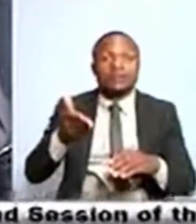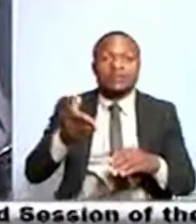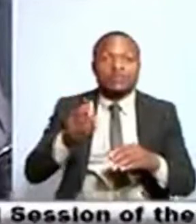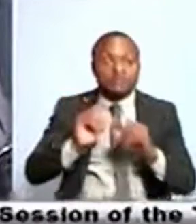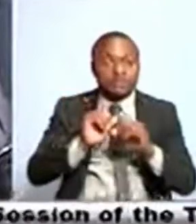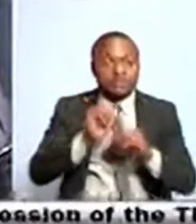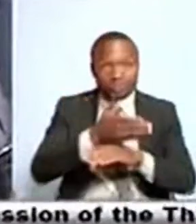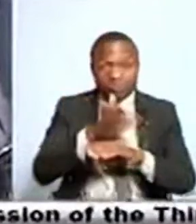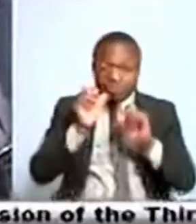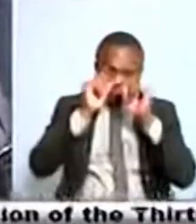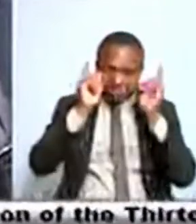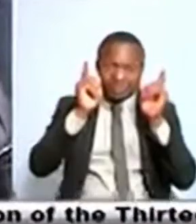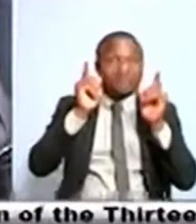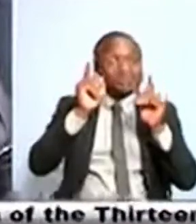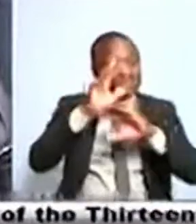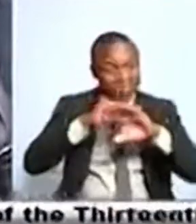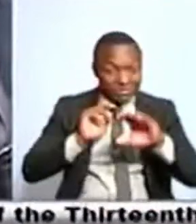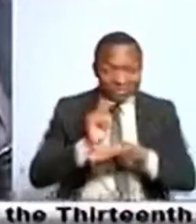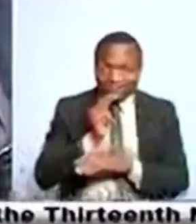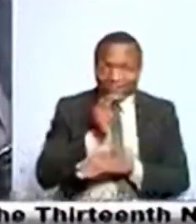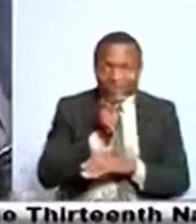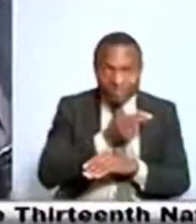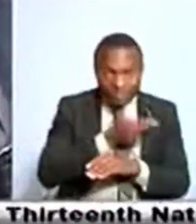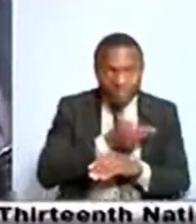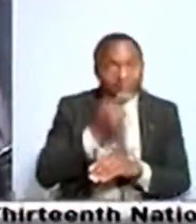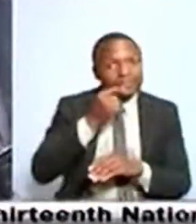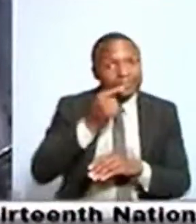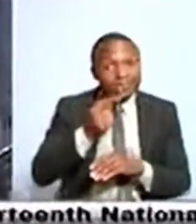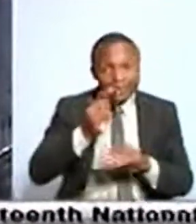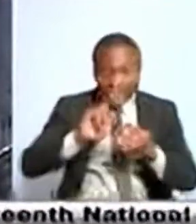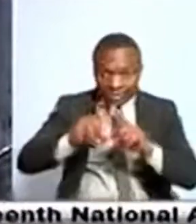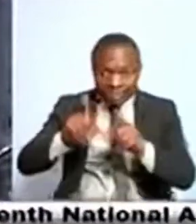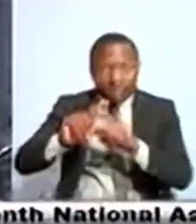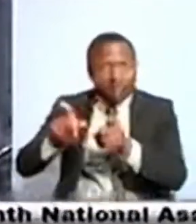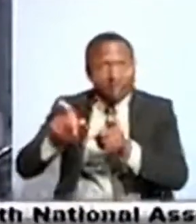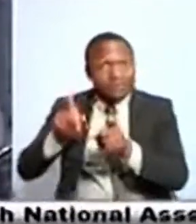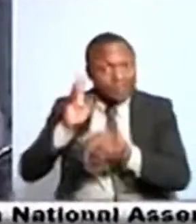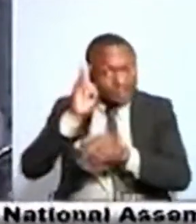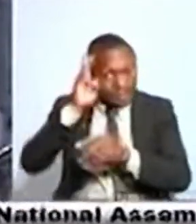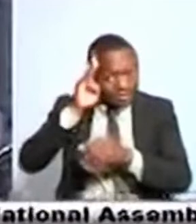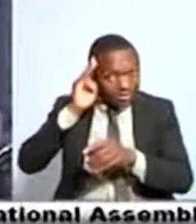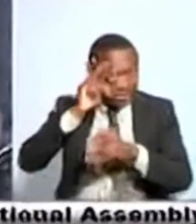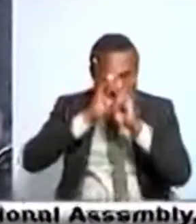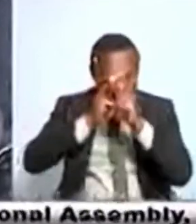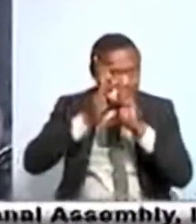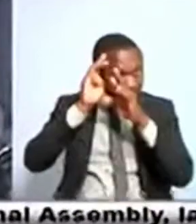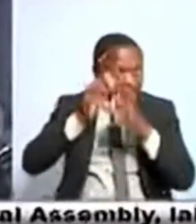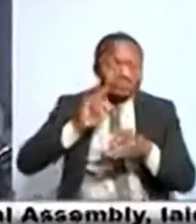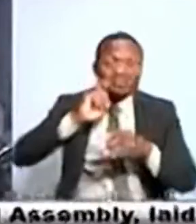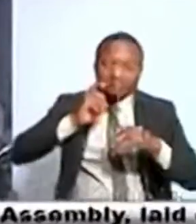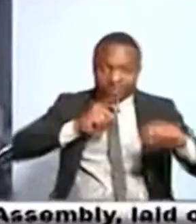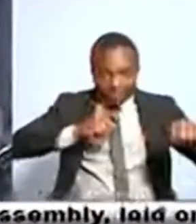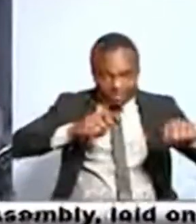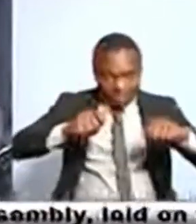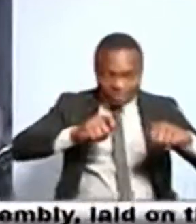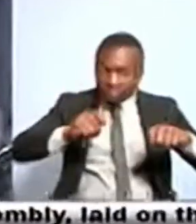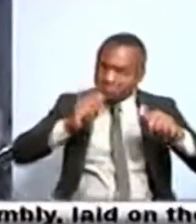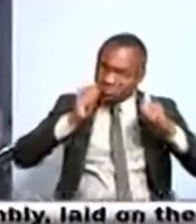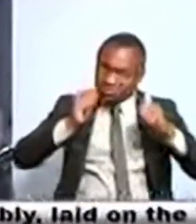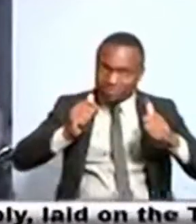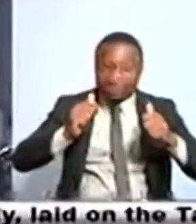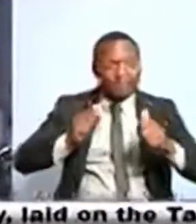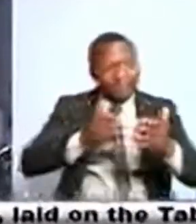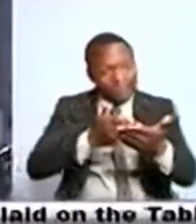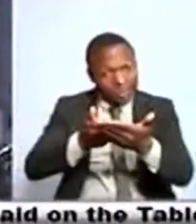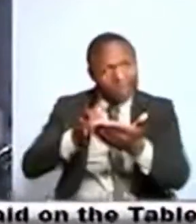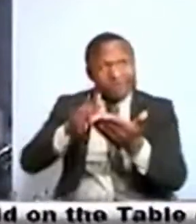to say, in your respective ministries, honorable ministers, take charge. Such